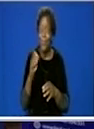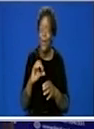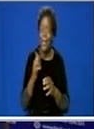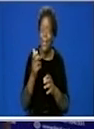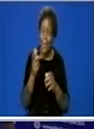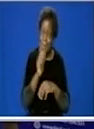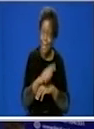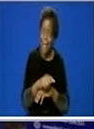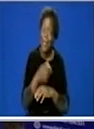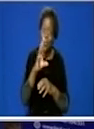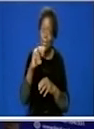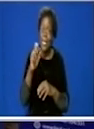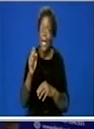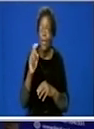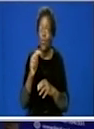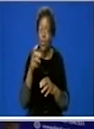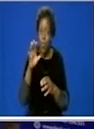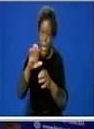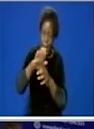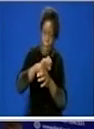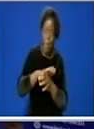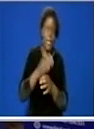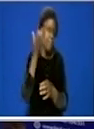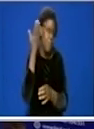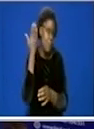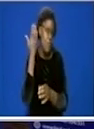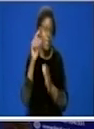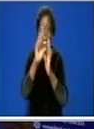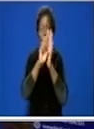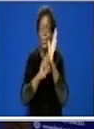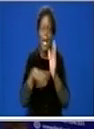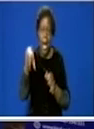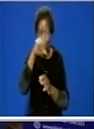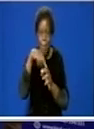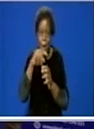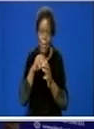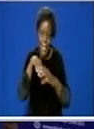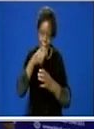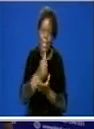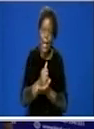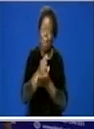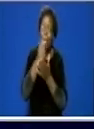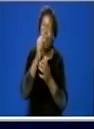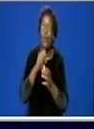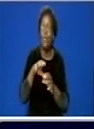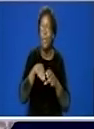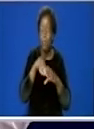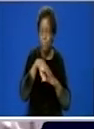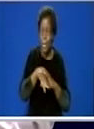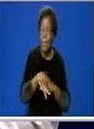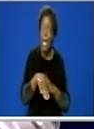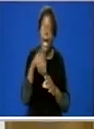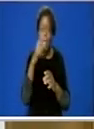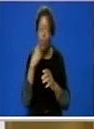Before we proceed to the skeleton, let us first review what we covered in the previous lesson about supporting plants. Yes, exactly. That's why. Yeah. That's why. As you